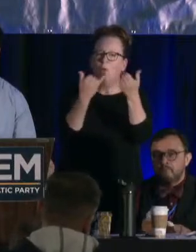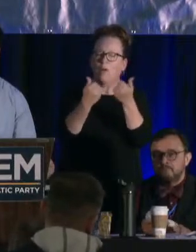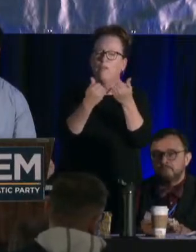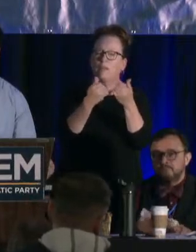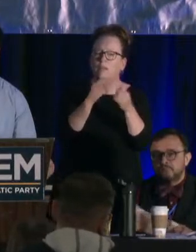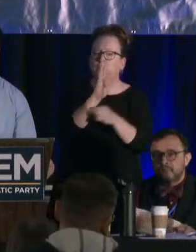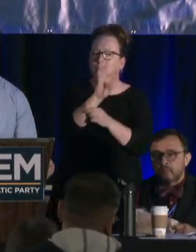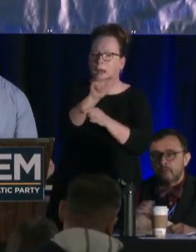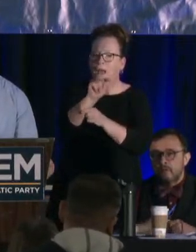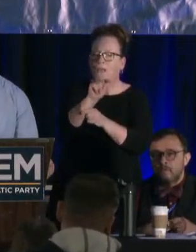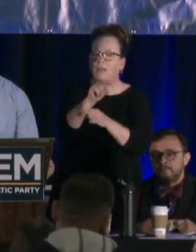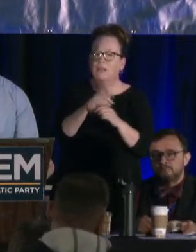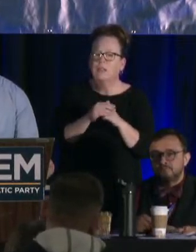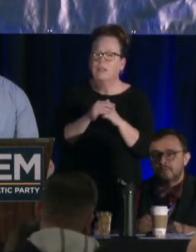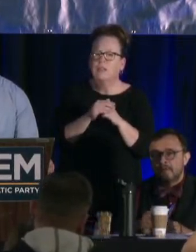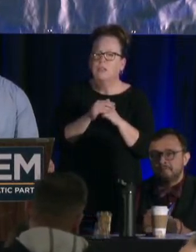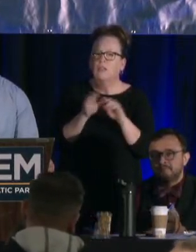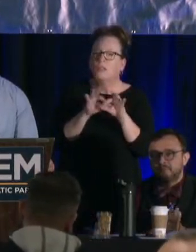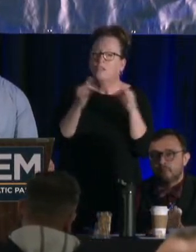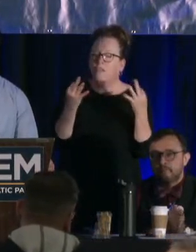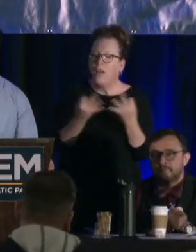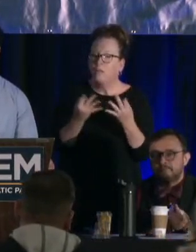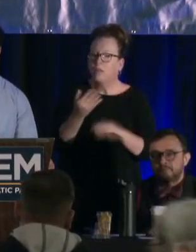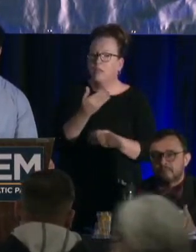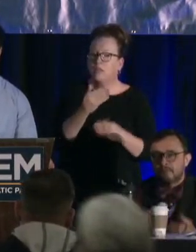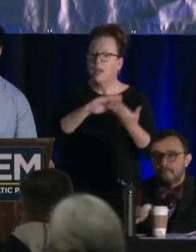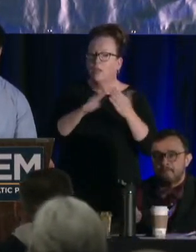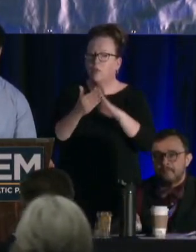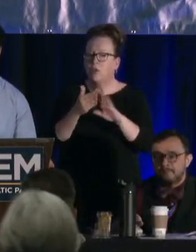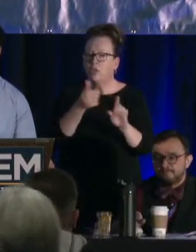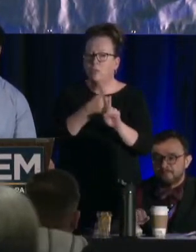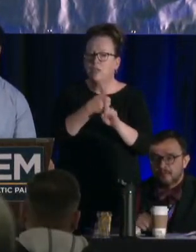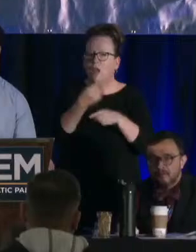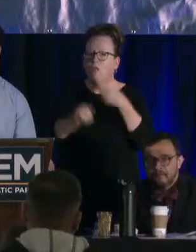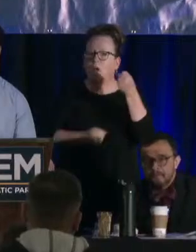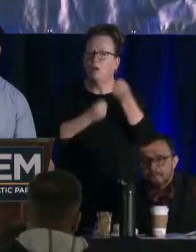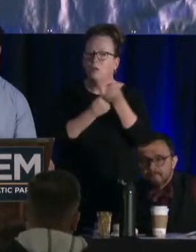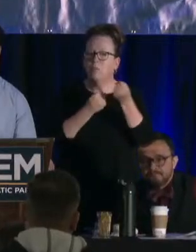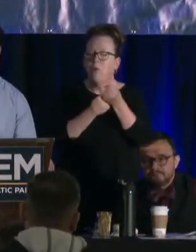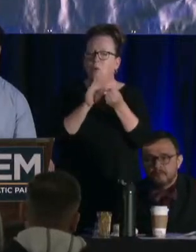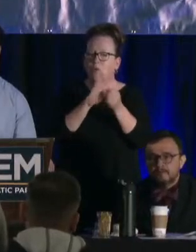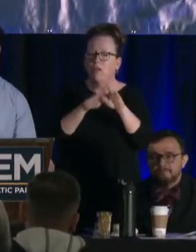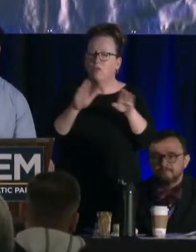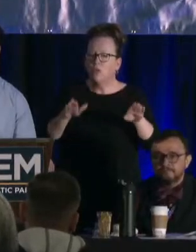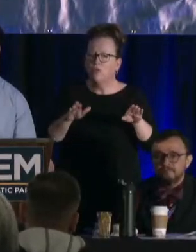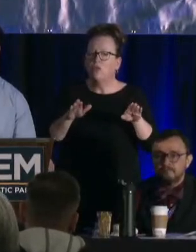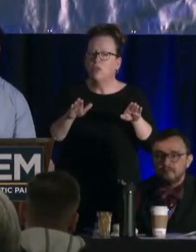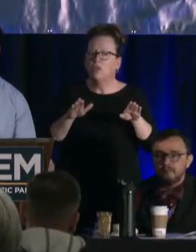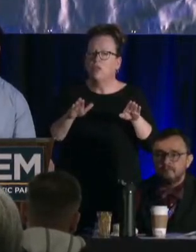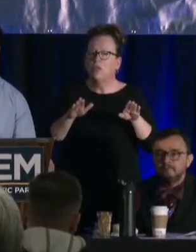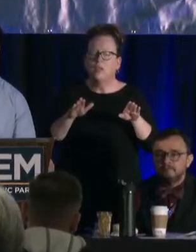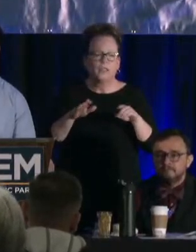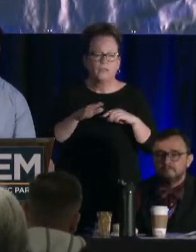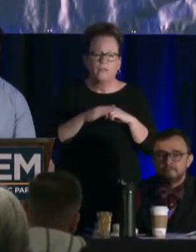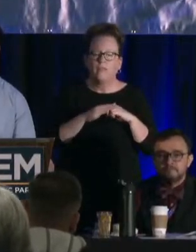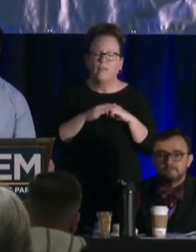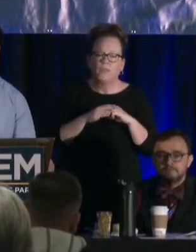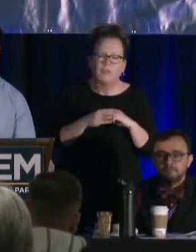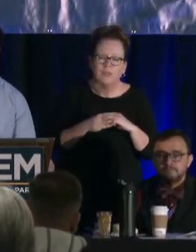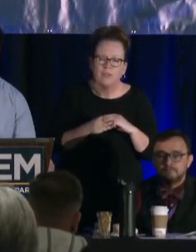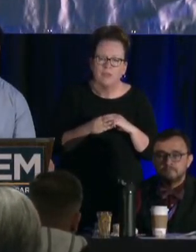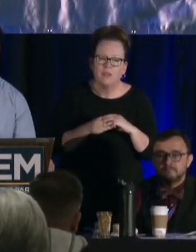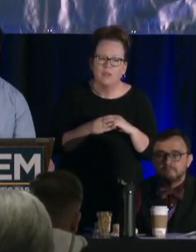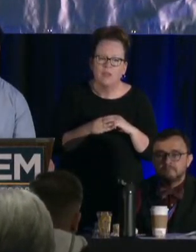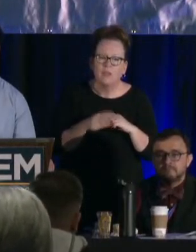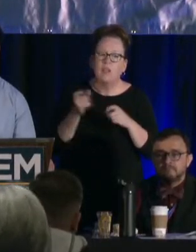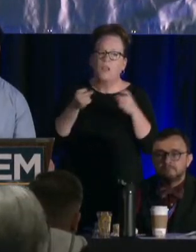measure. Families and communities are in support of their children learning how to manage their budgets.